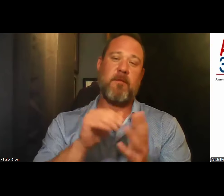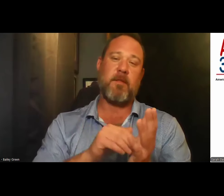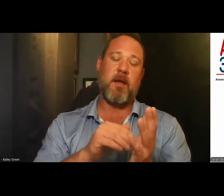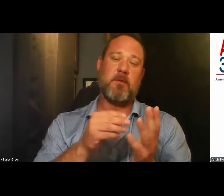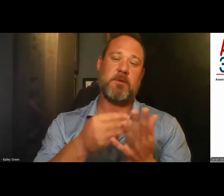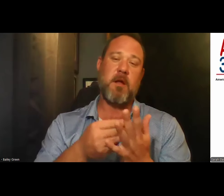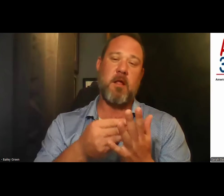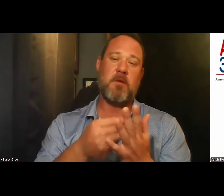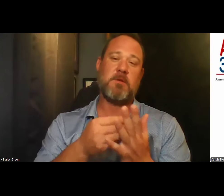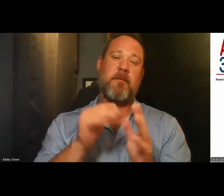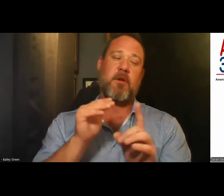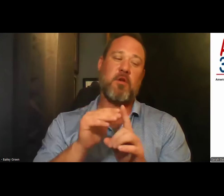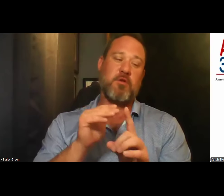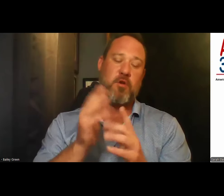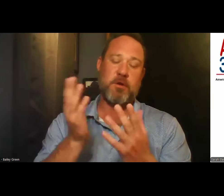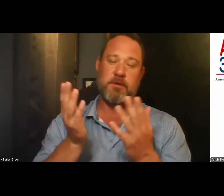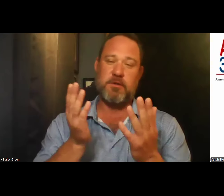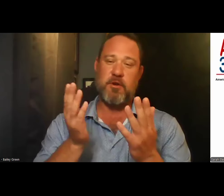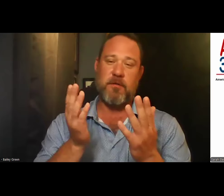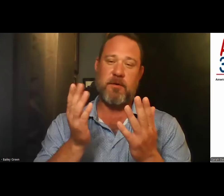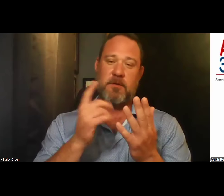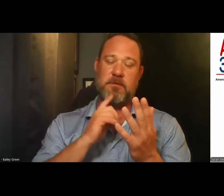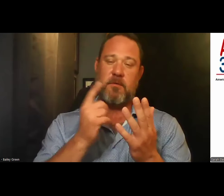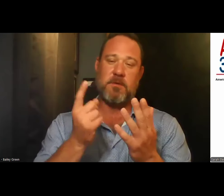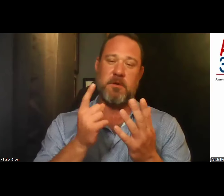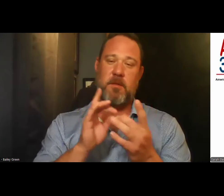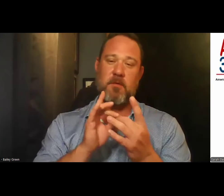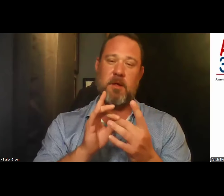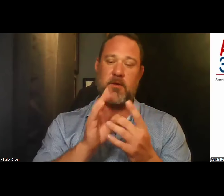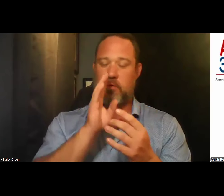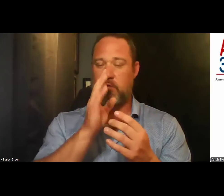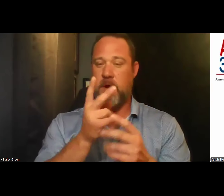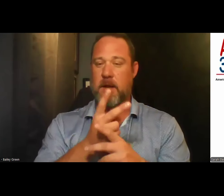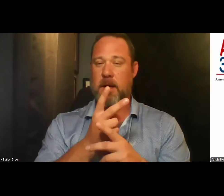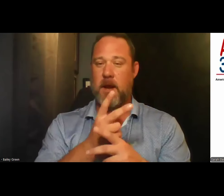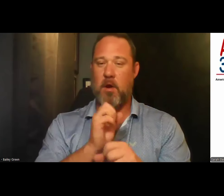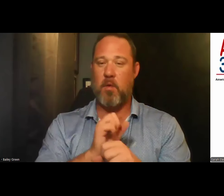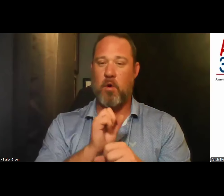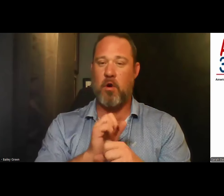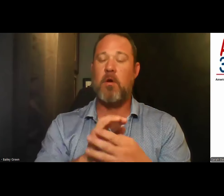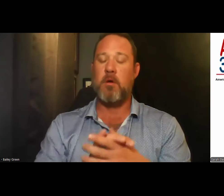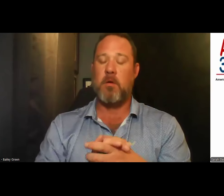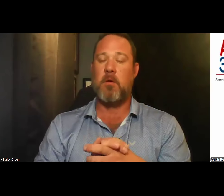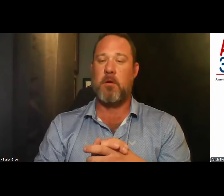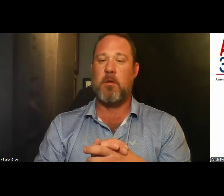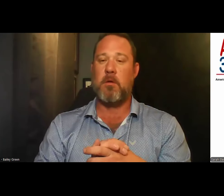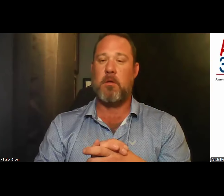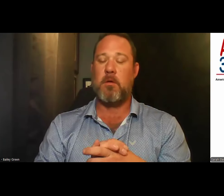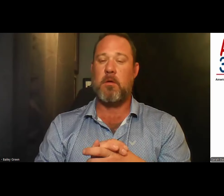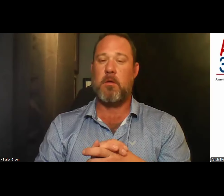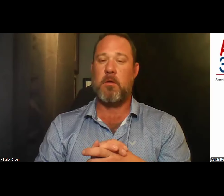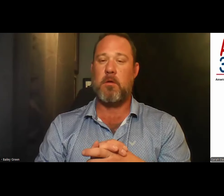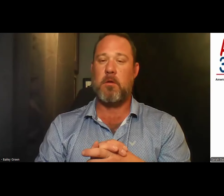of consultant services for something related to a direct care workforce need. What we did is we,